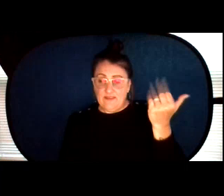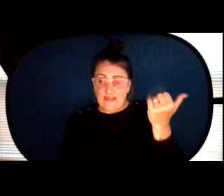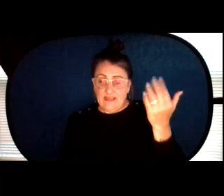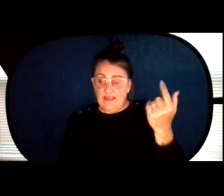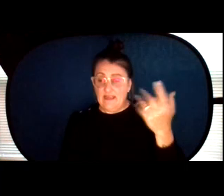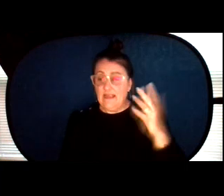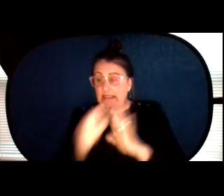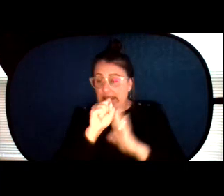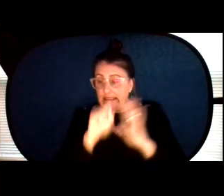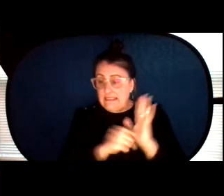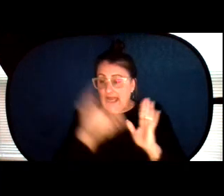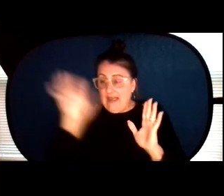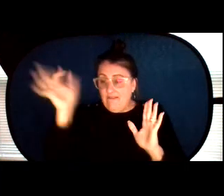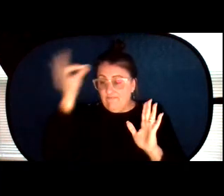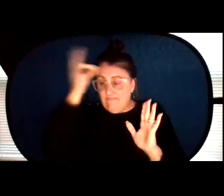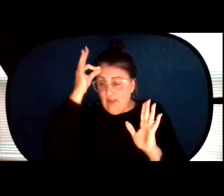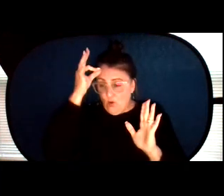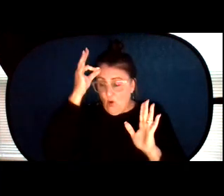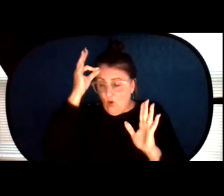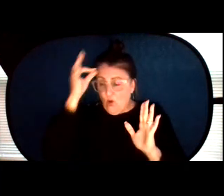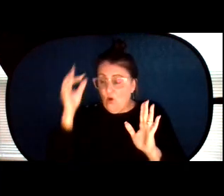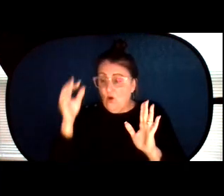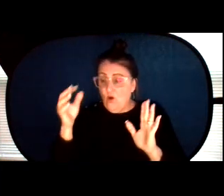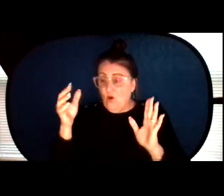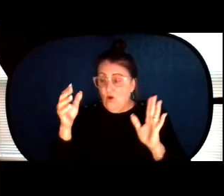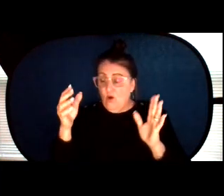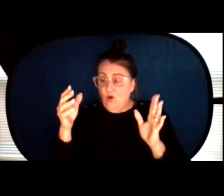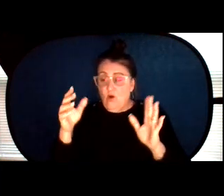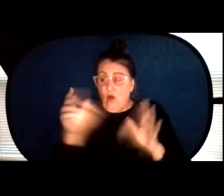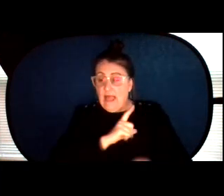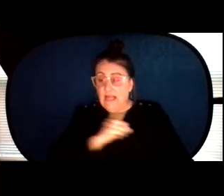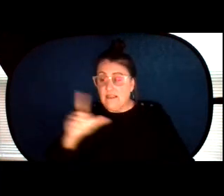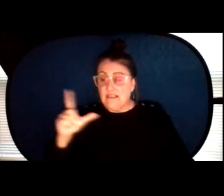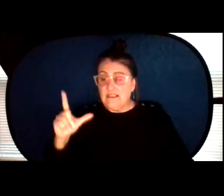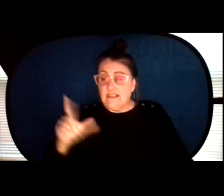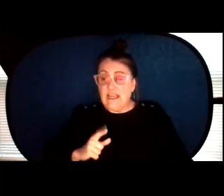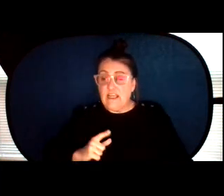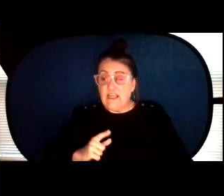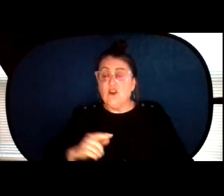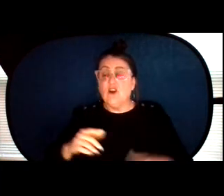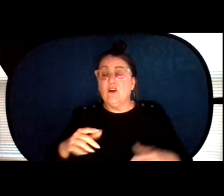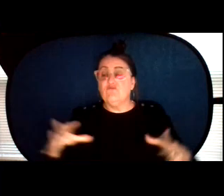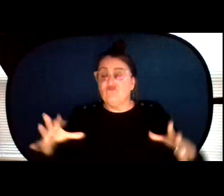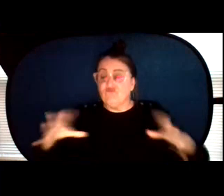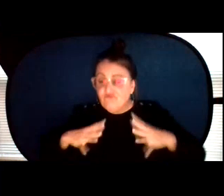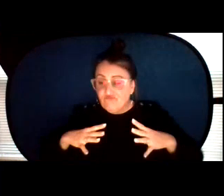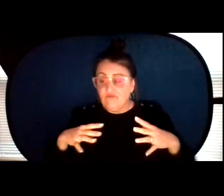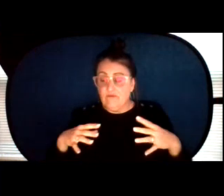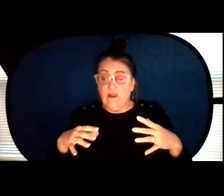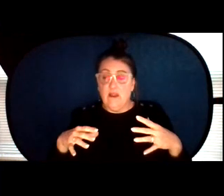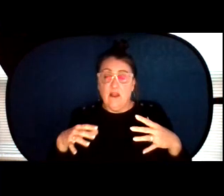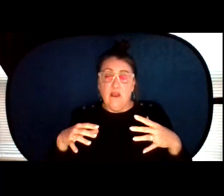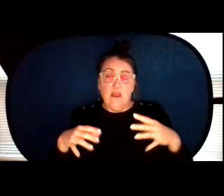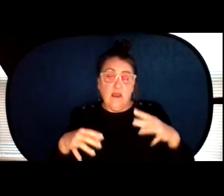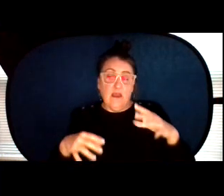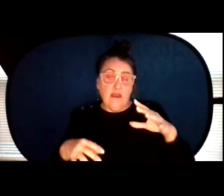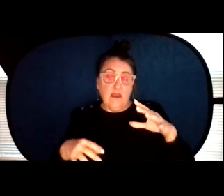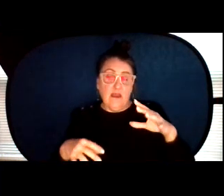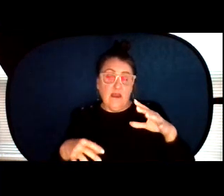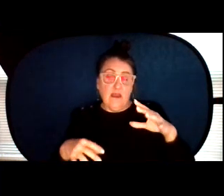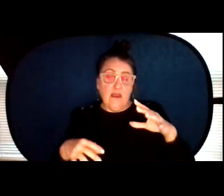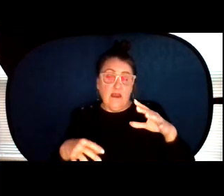and federal legislative matters. The legislature adjourned for its interim recess on September 13th, and then the governor